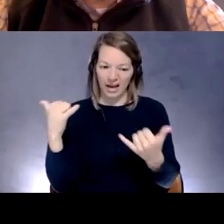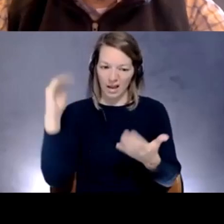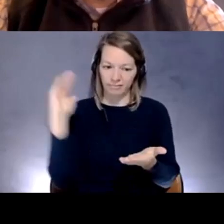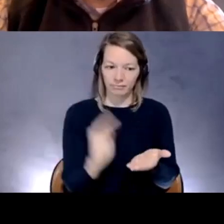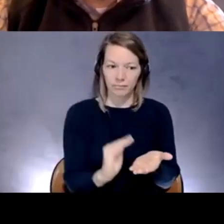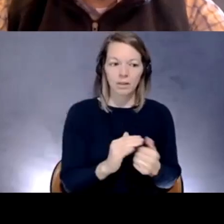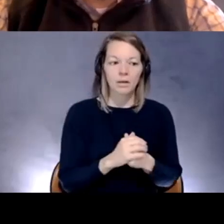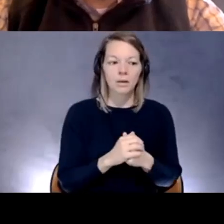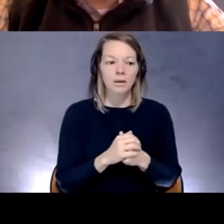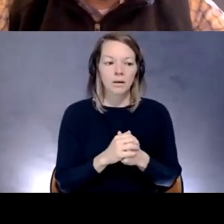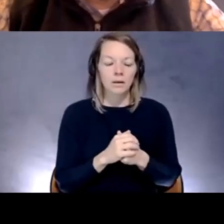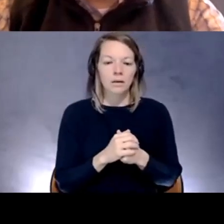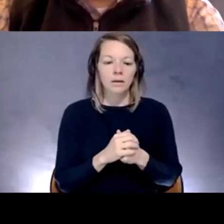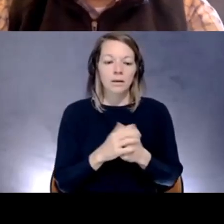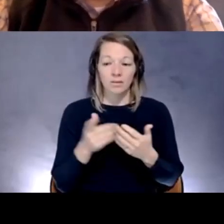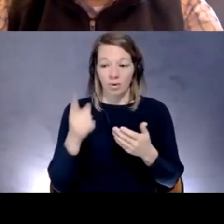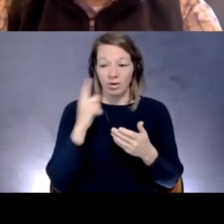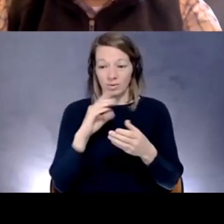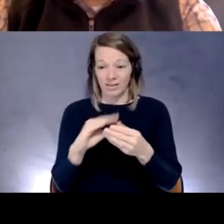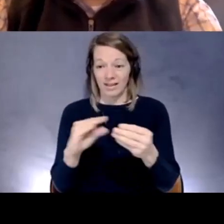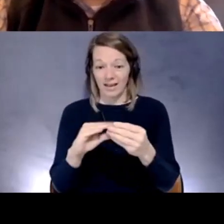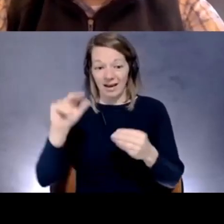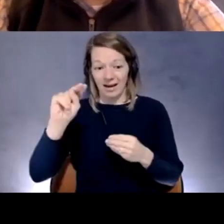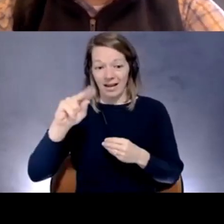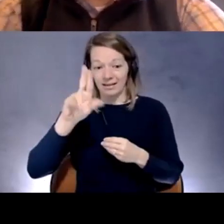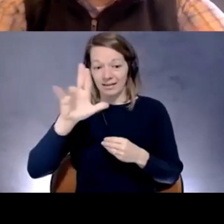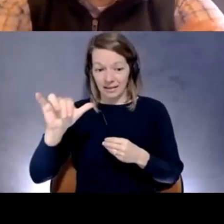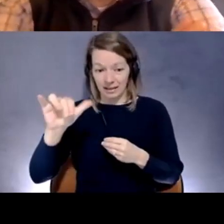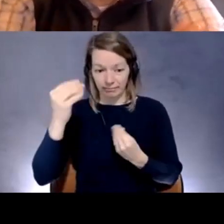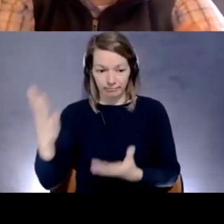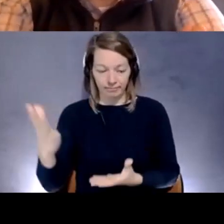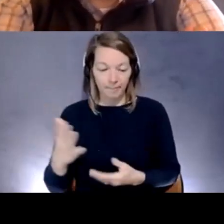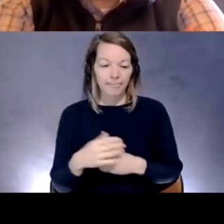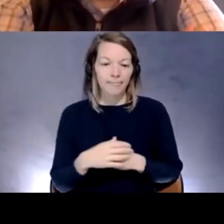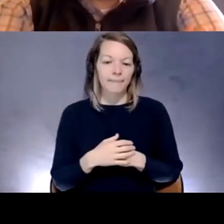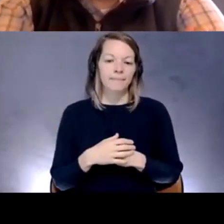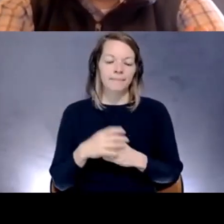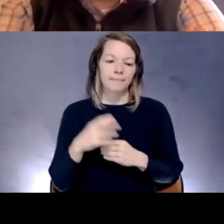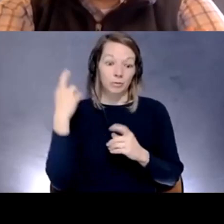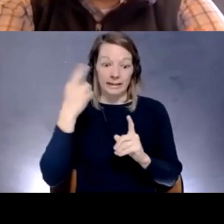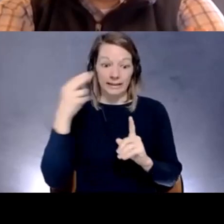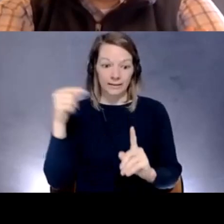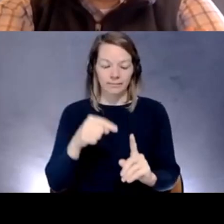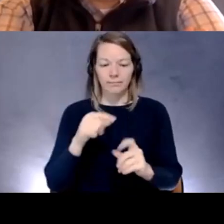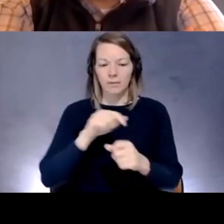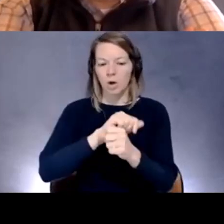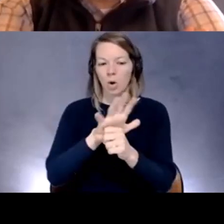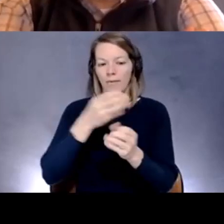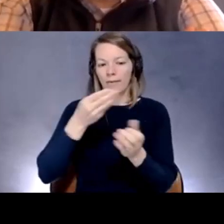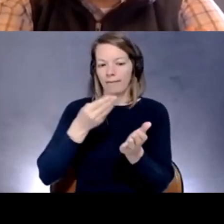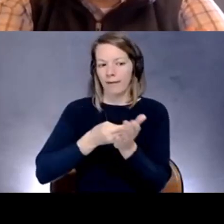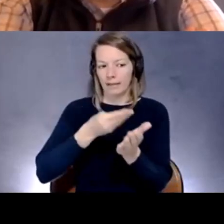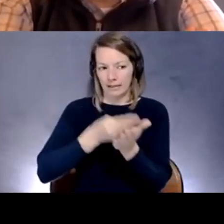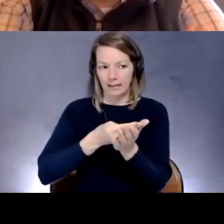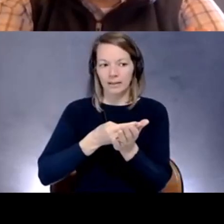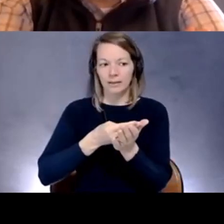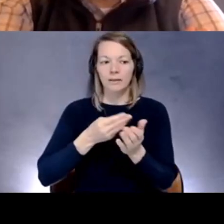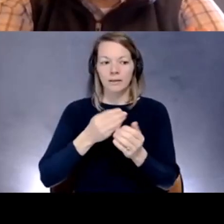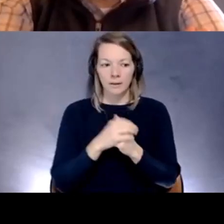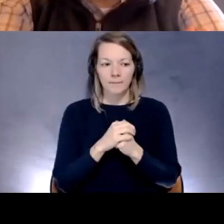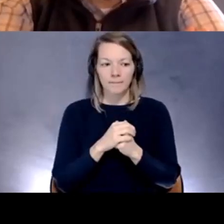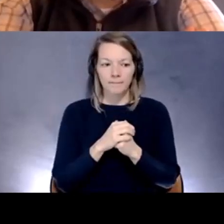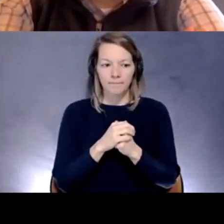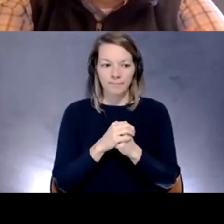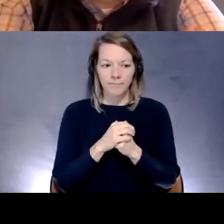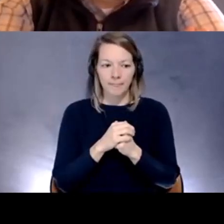large part, because of what you said, Nancy, earlier, that's due to COVID funding that came in, and